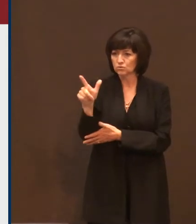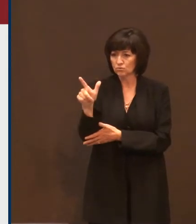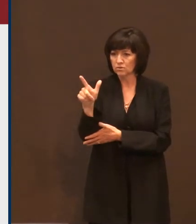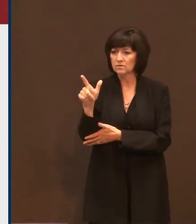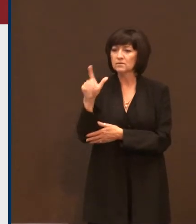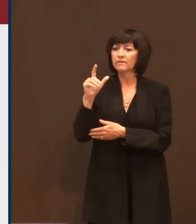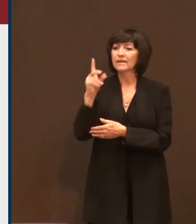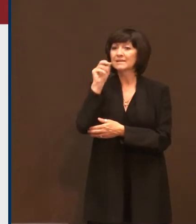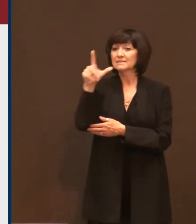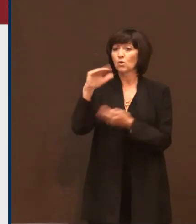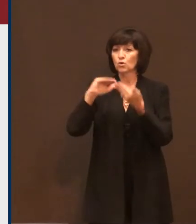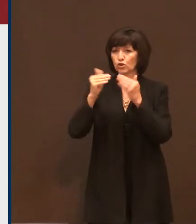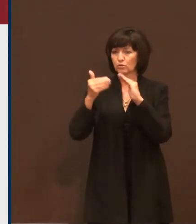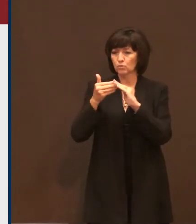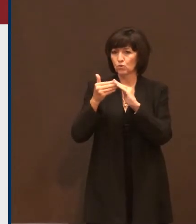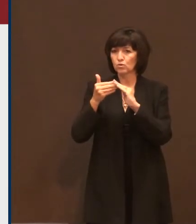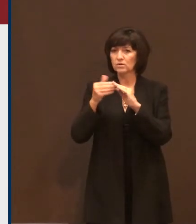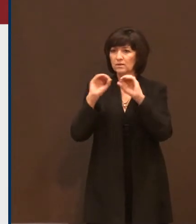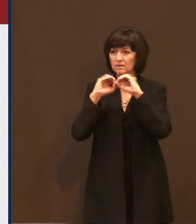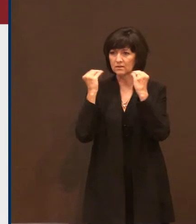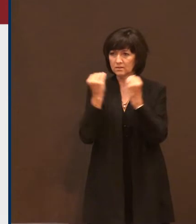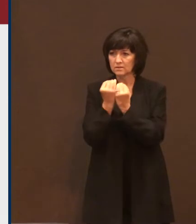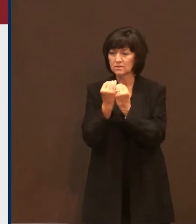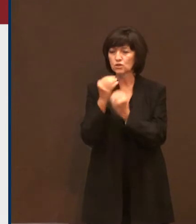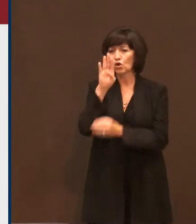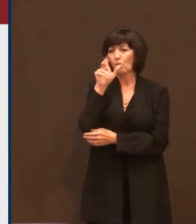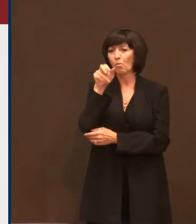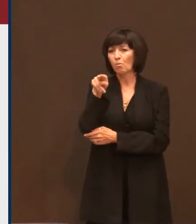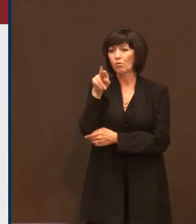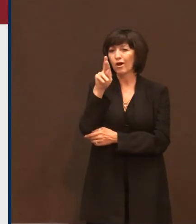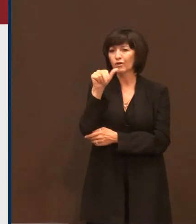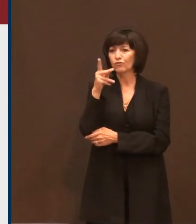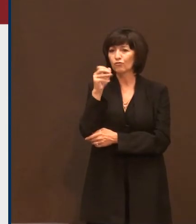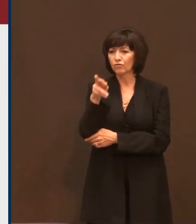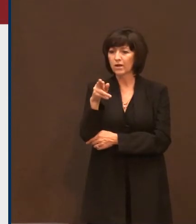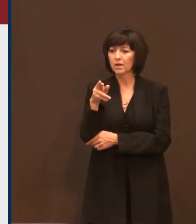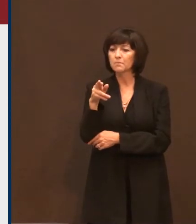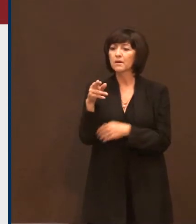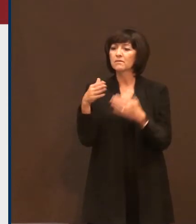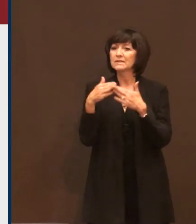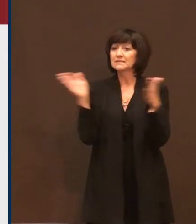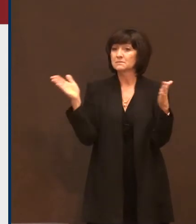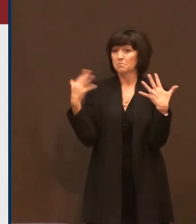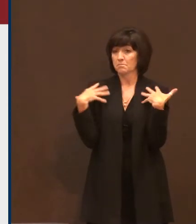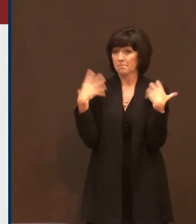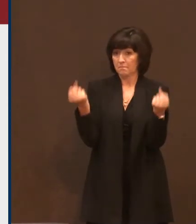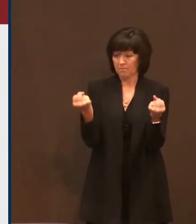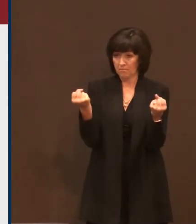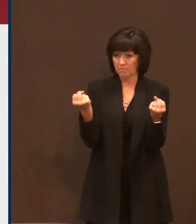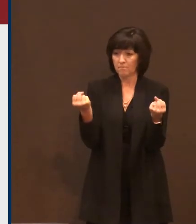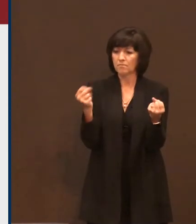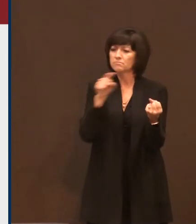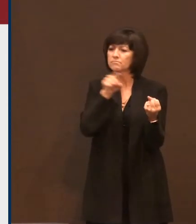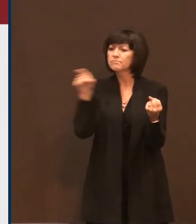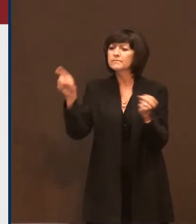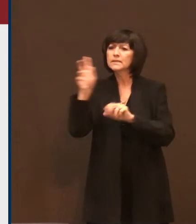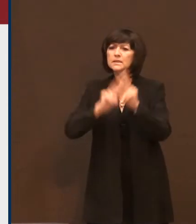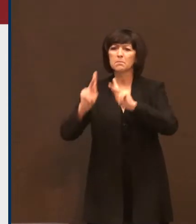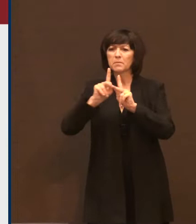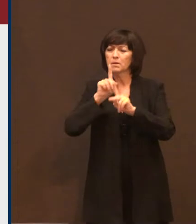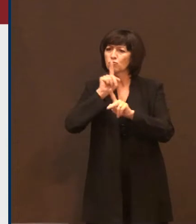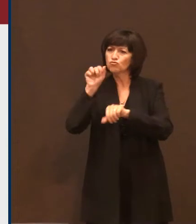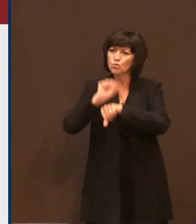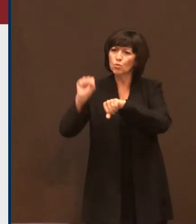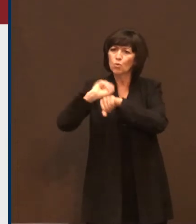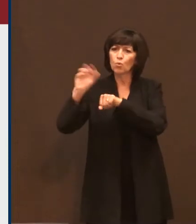Community Foundation, as is Brian Raymer, and from Public Health, Lisa Henry and Laura Saperstein, who have worked really hard with our